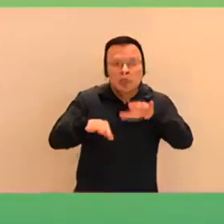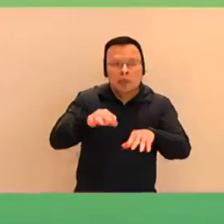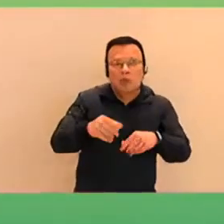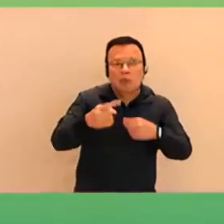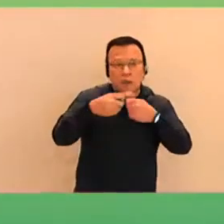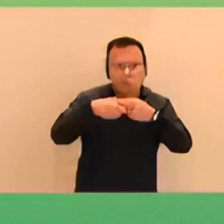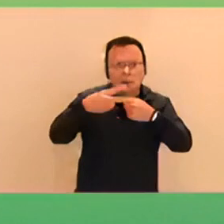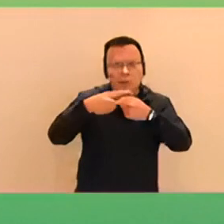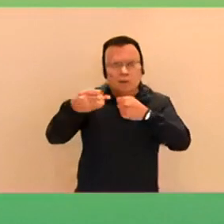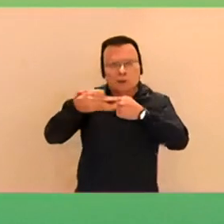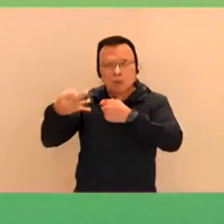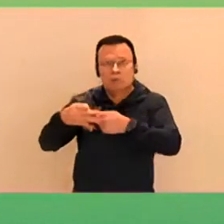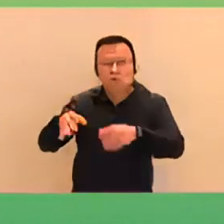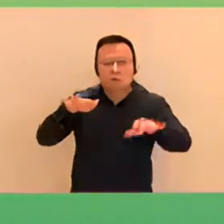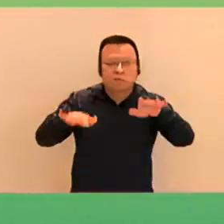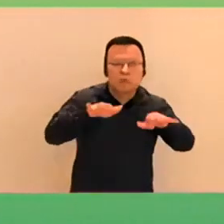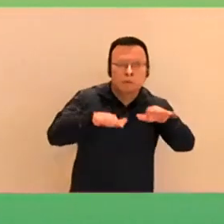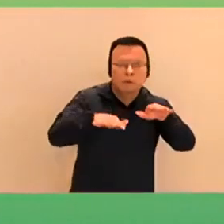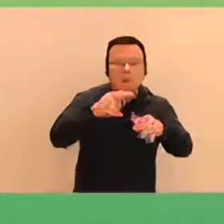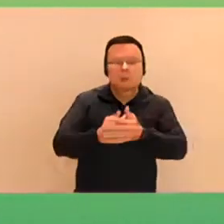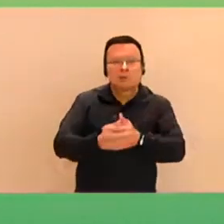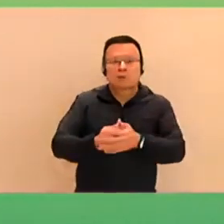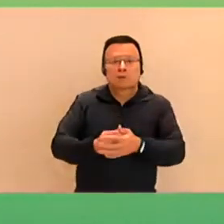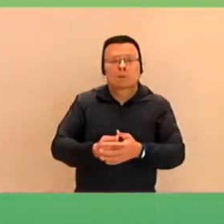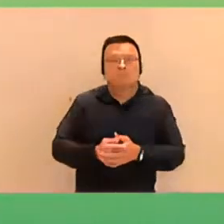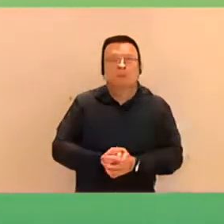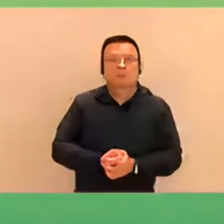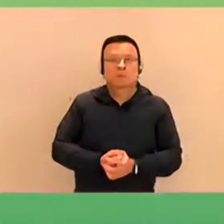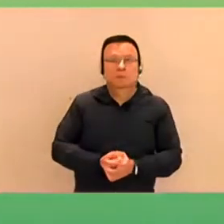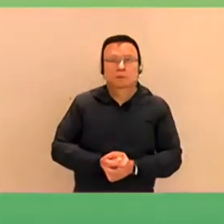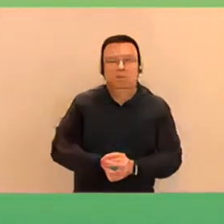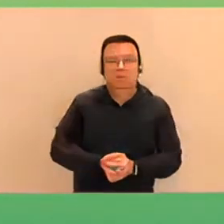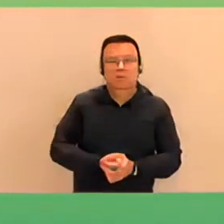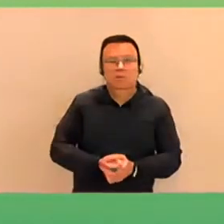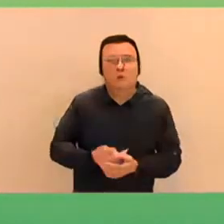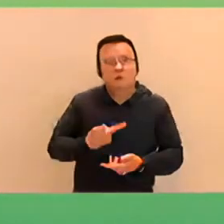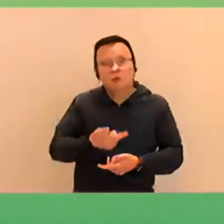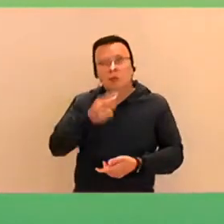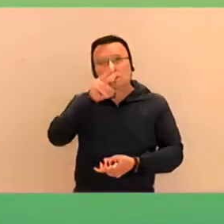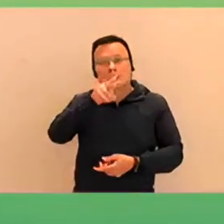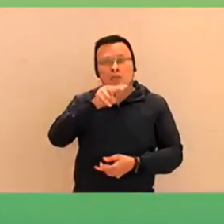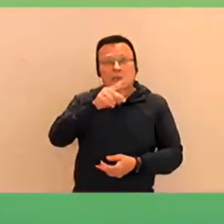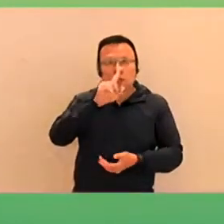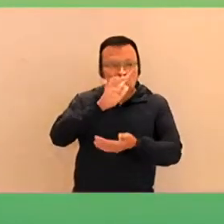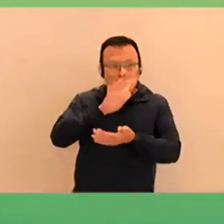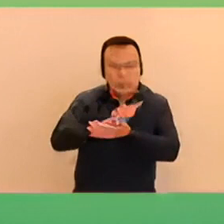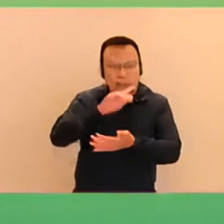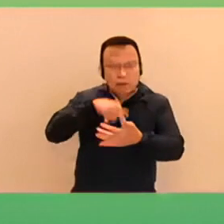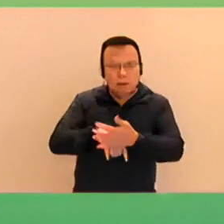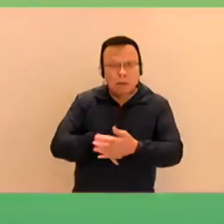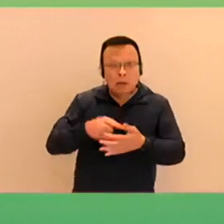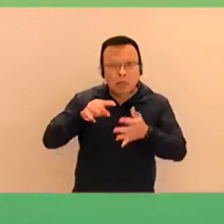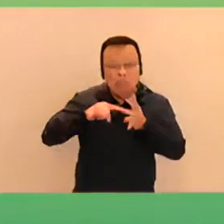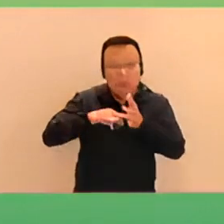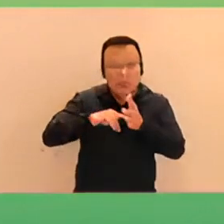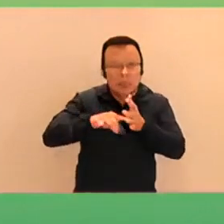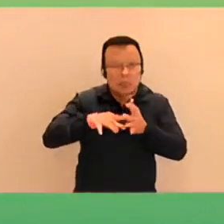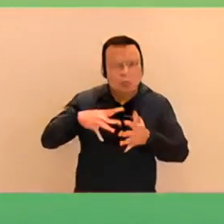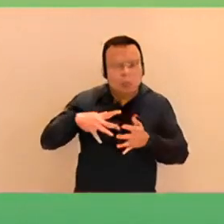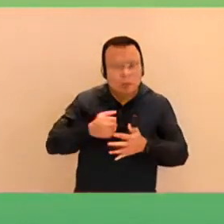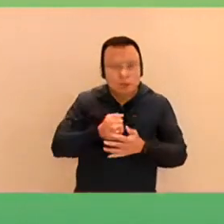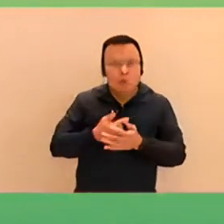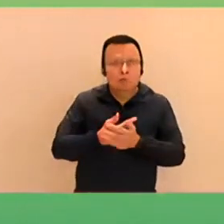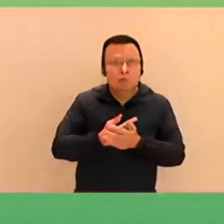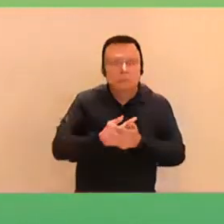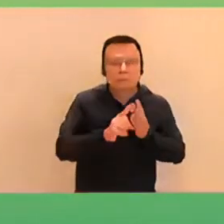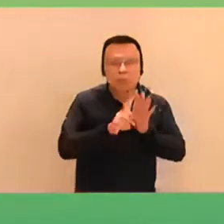use intensity in terms of kilowatt hour per square meter per year. That's very different performance. And the demo building